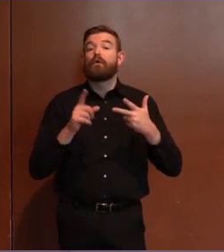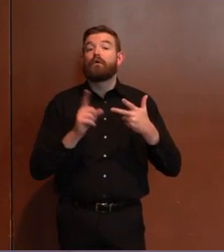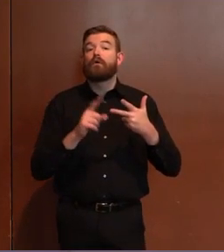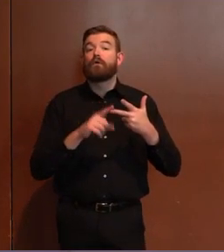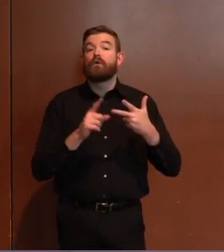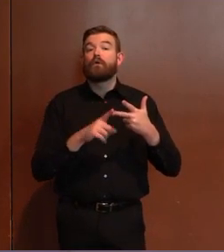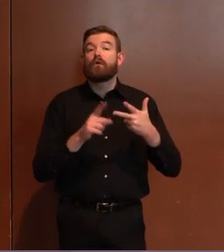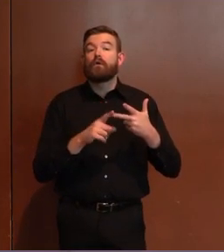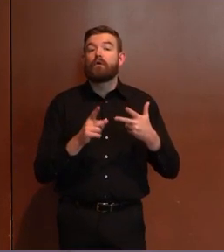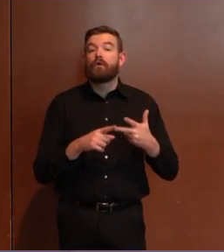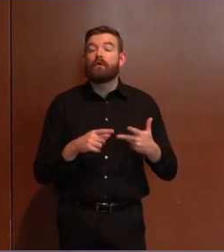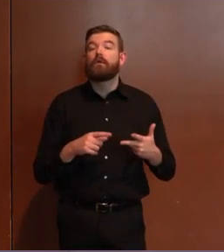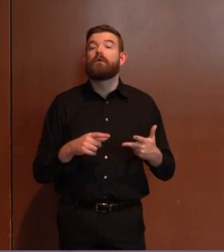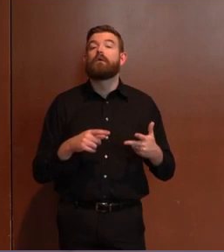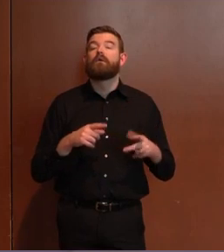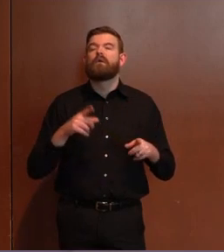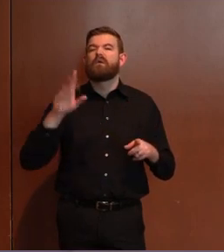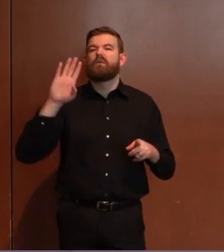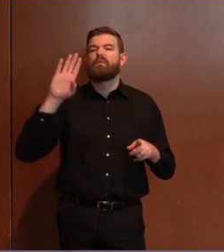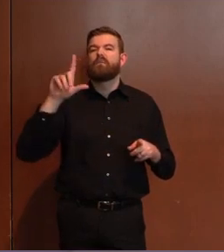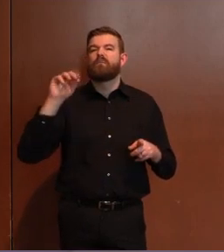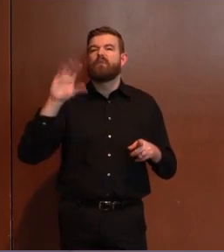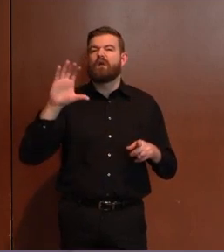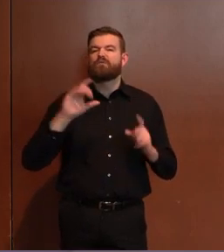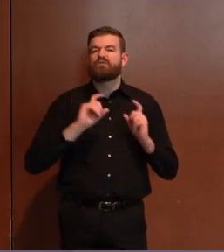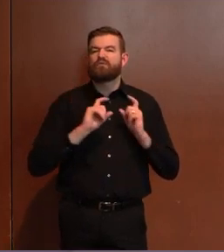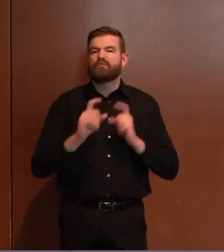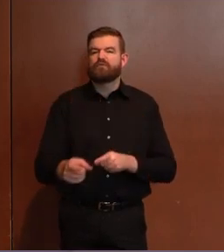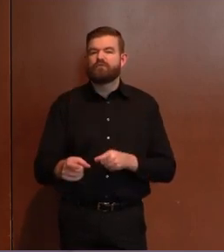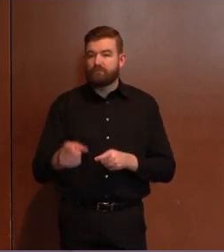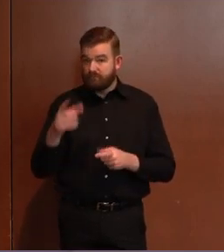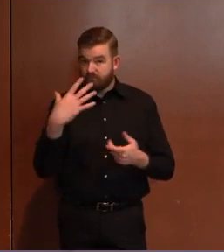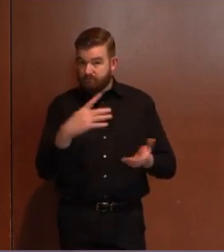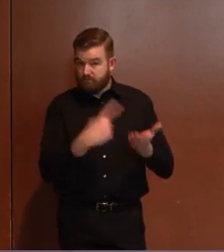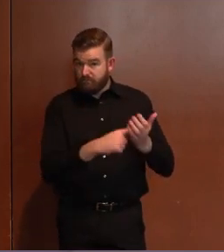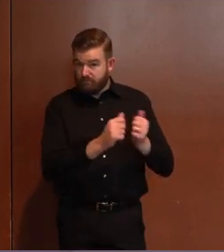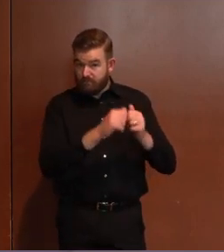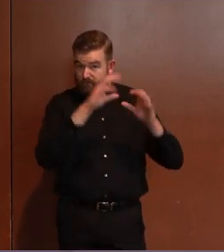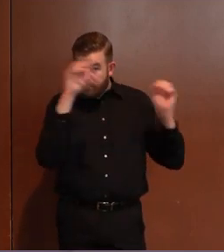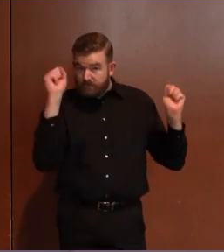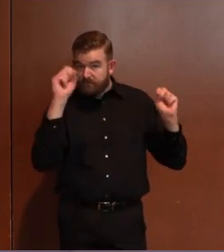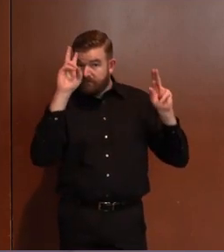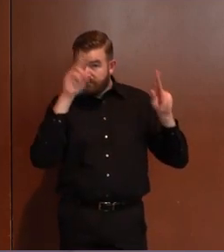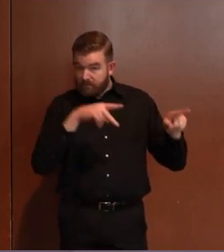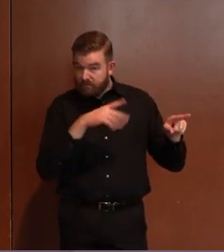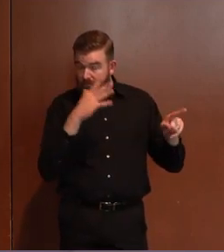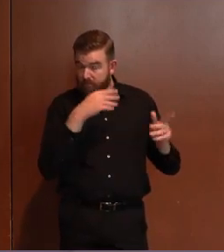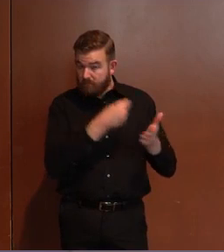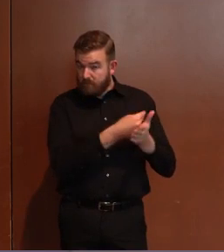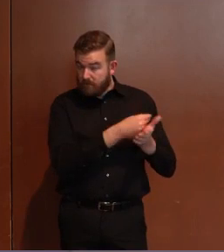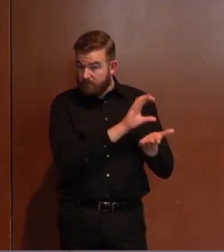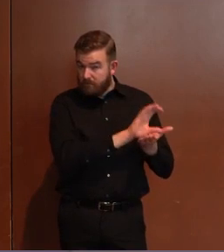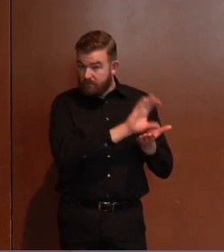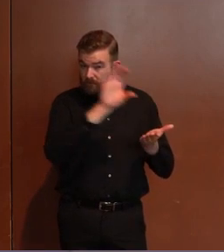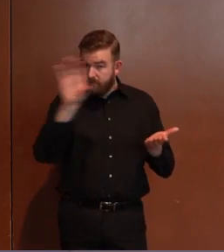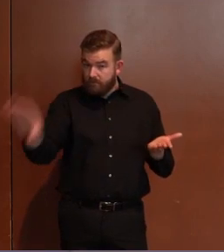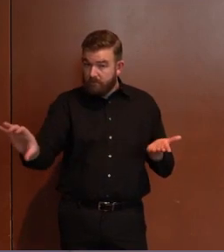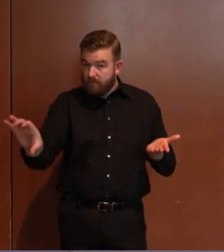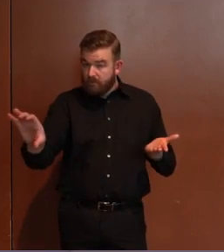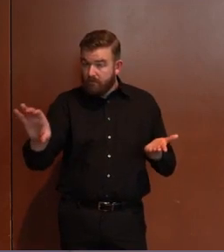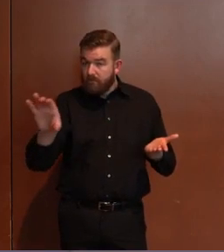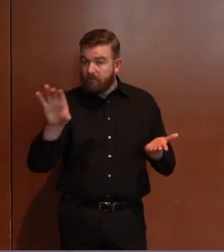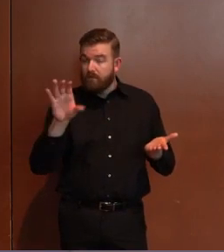government. Based on your conversations with administration officials, do you believe they'll actually provide you with that flexibility? I know that that's what you hope for, but I'm